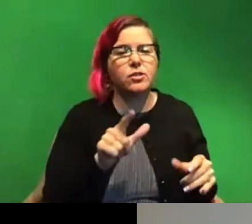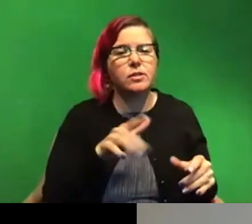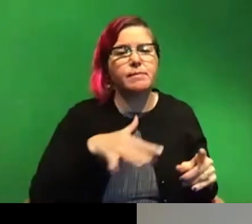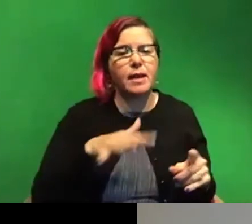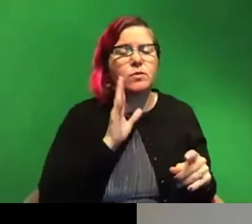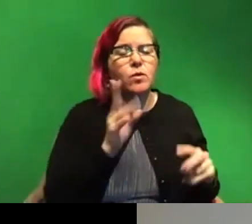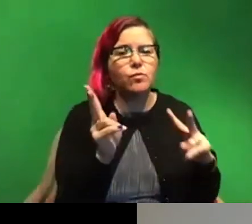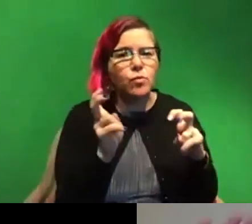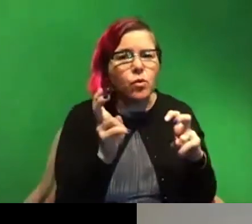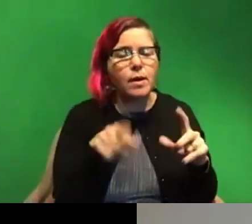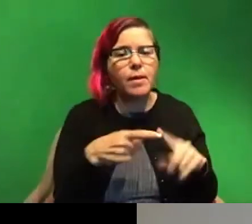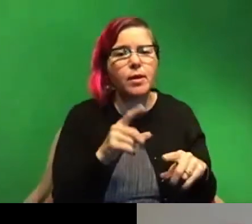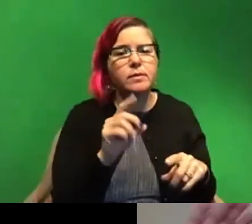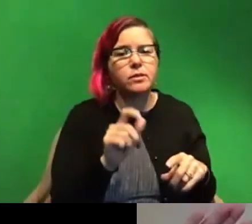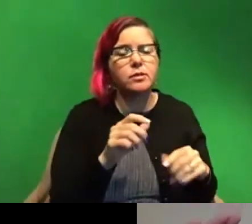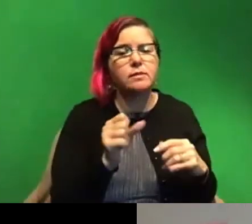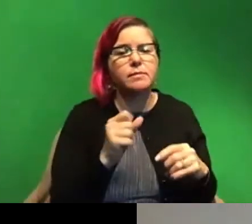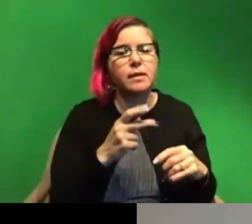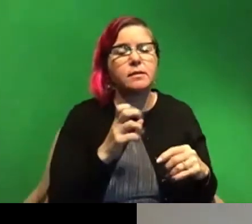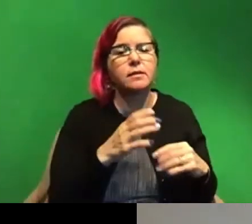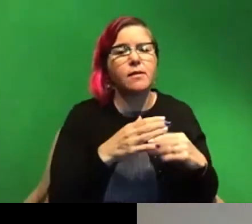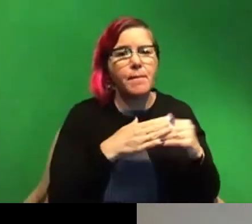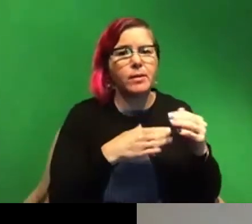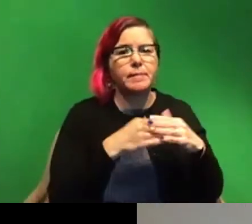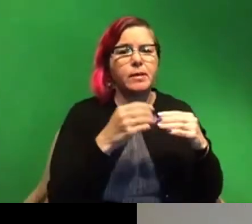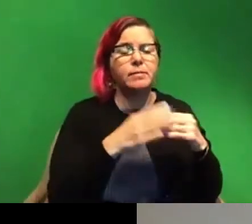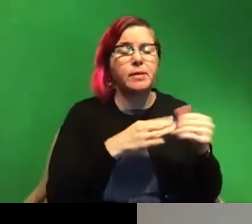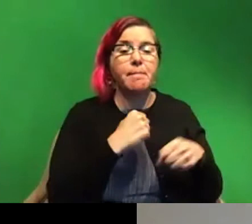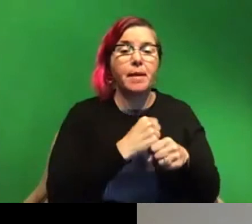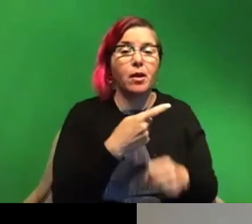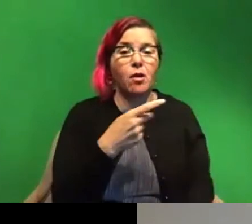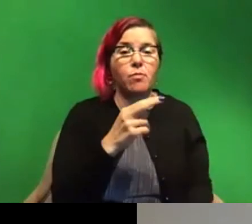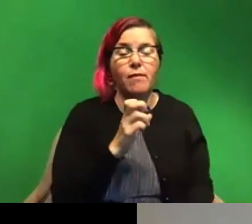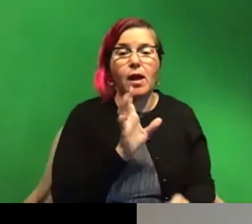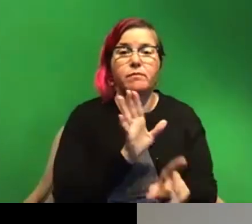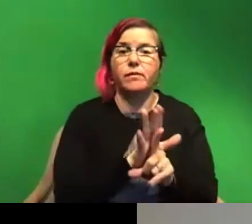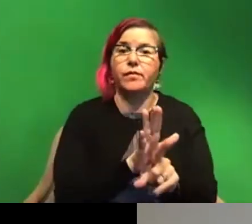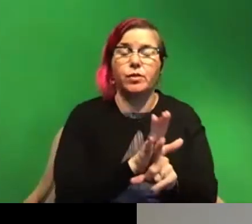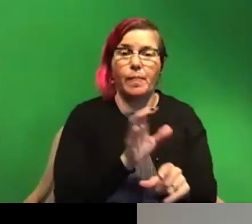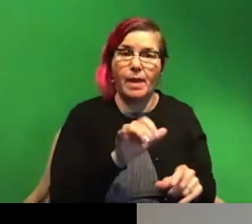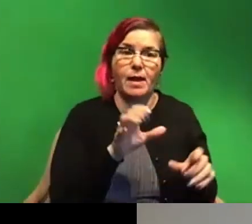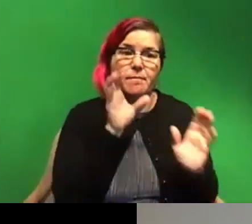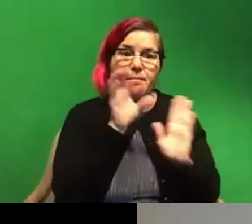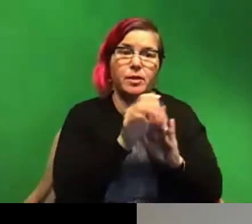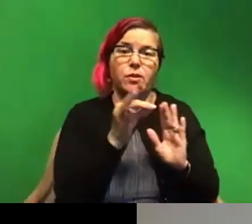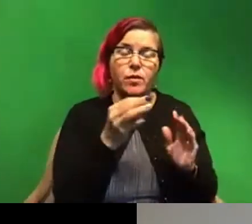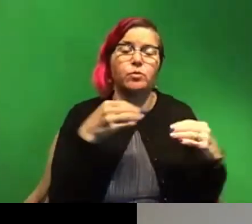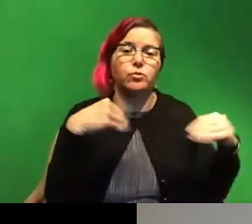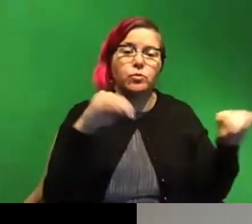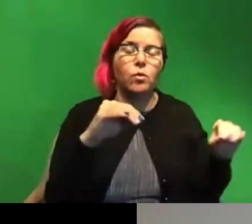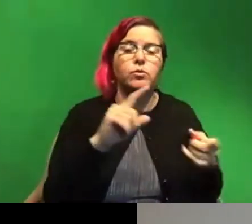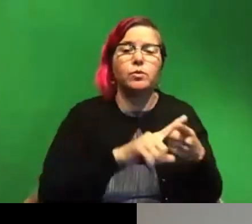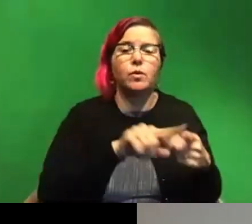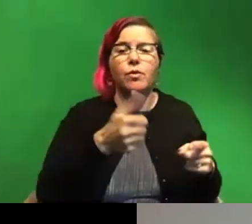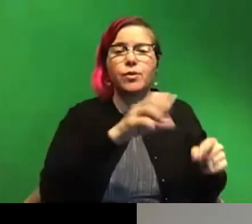recorded about you in a digital space is being built and stacked. That's creating a profile of you. And that profile of you is being sold to other